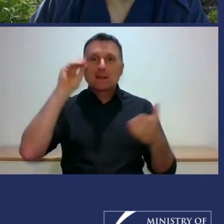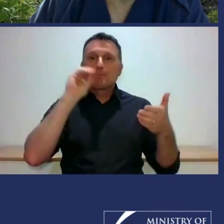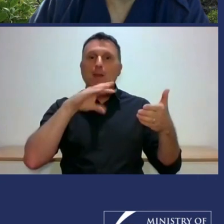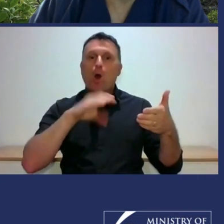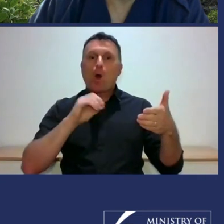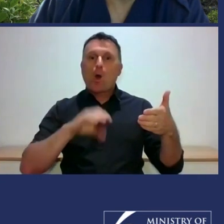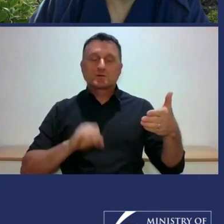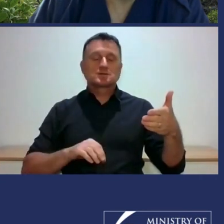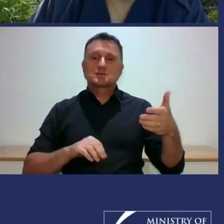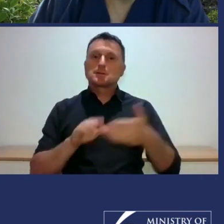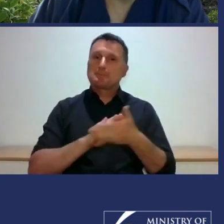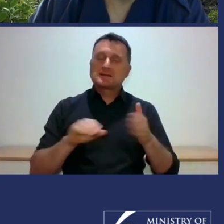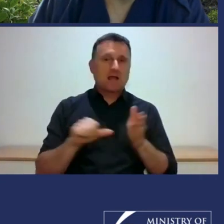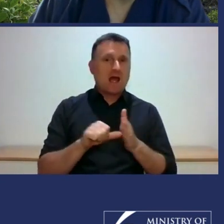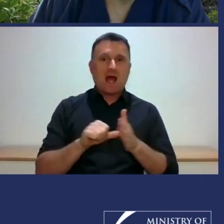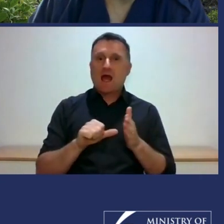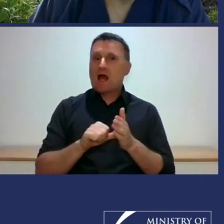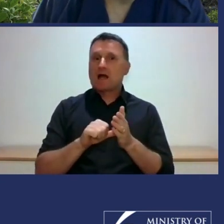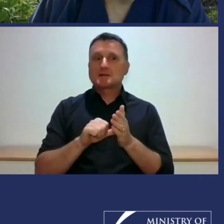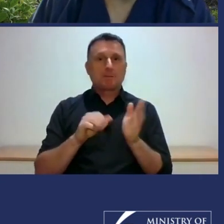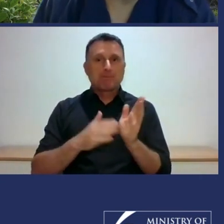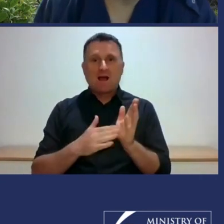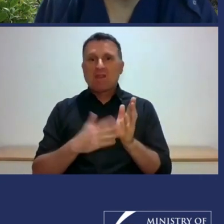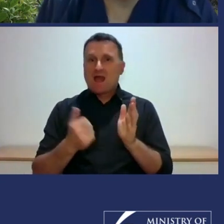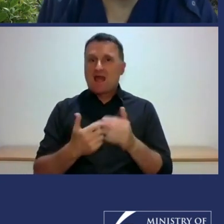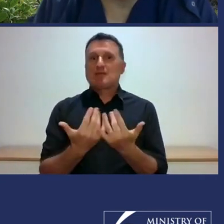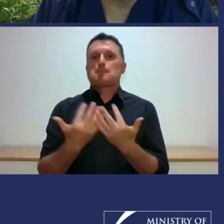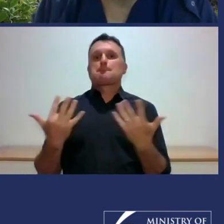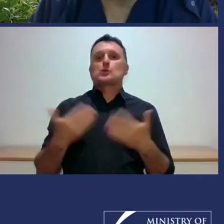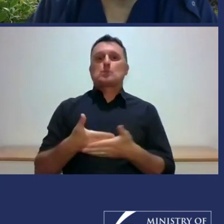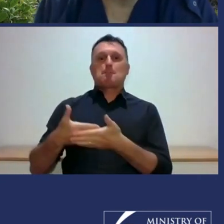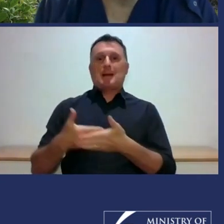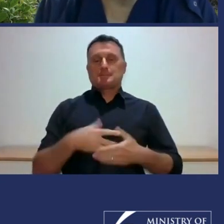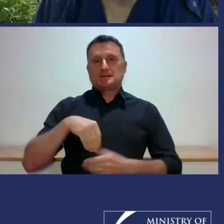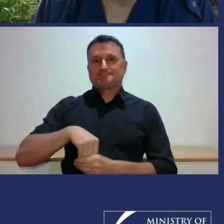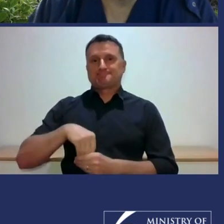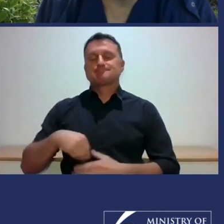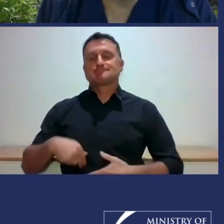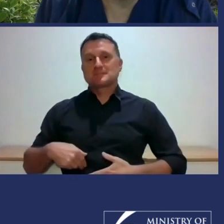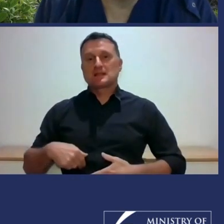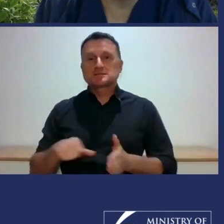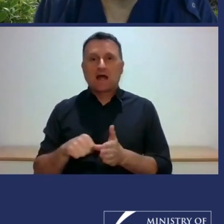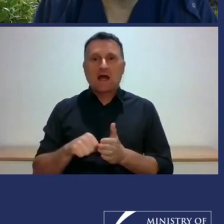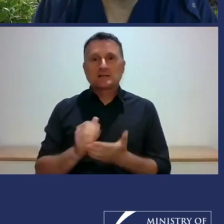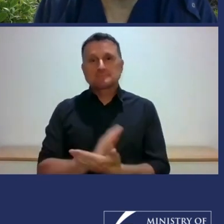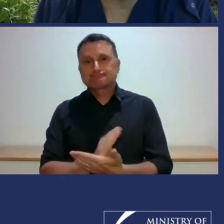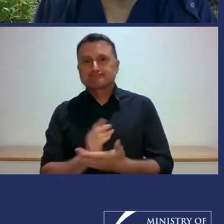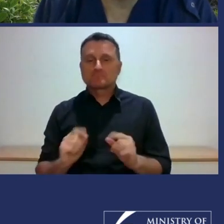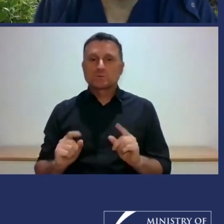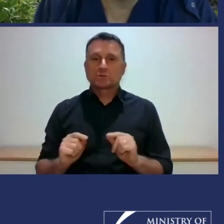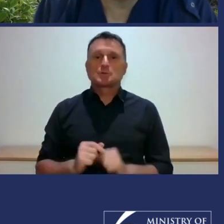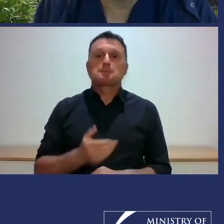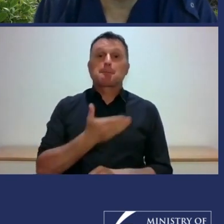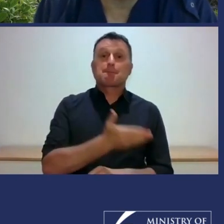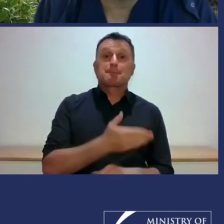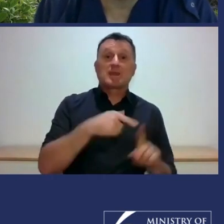of multiples. So I'm glad that the jam is. And the best thing, I mean, it's been, you know, all over the research and all